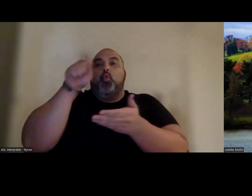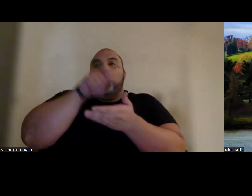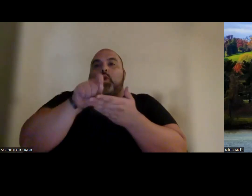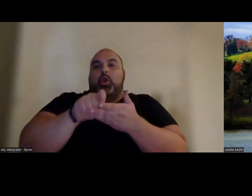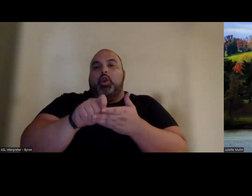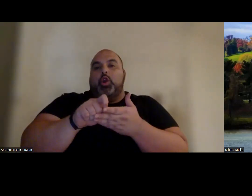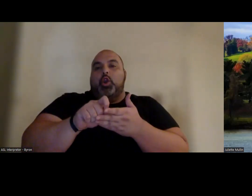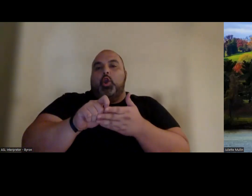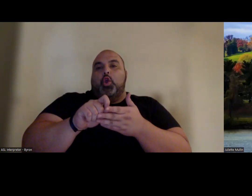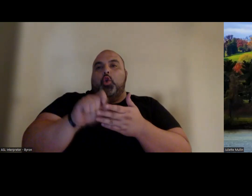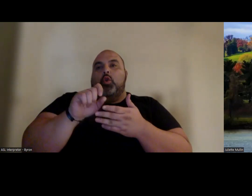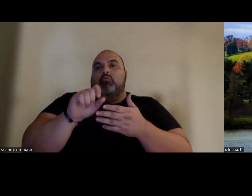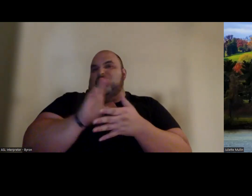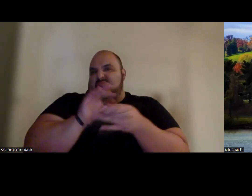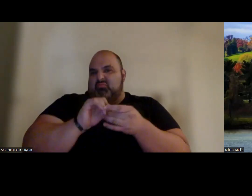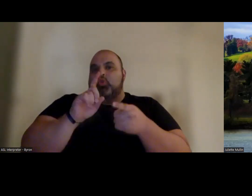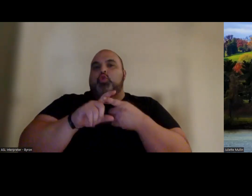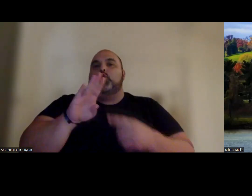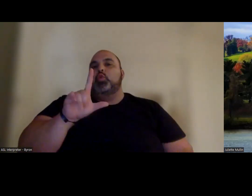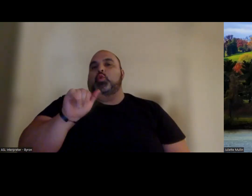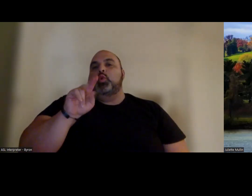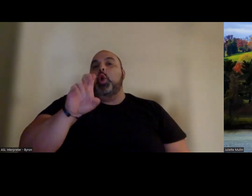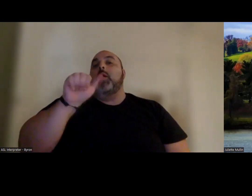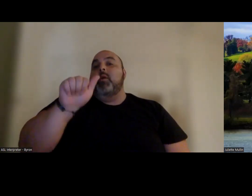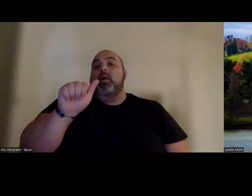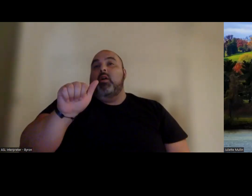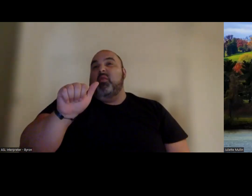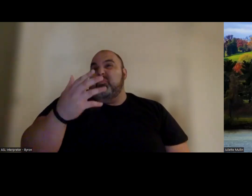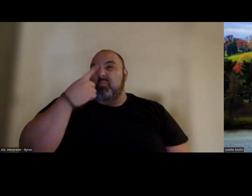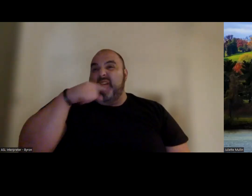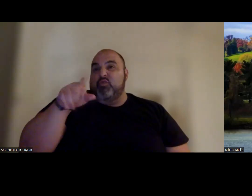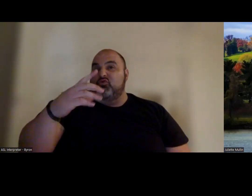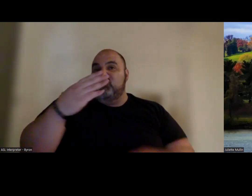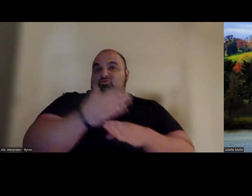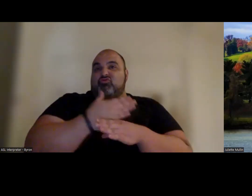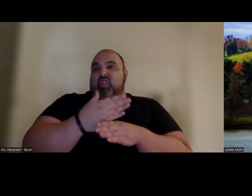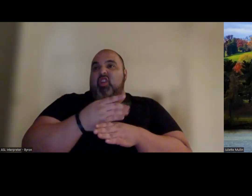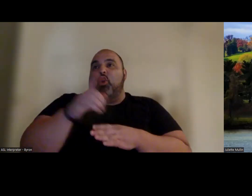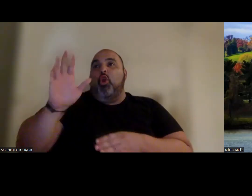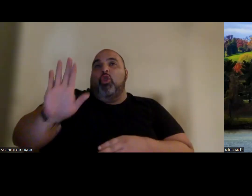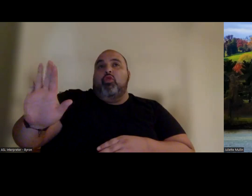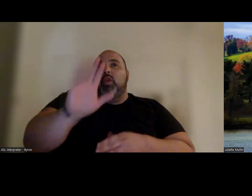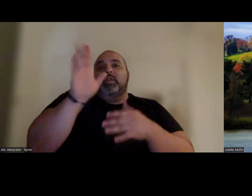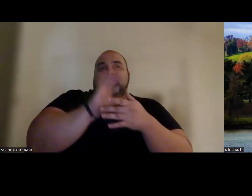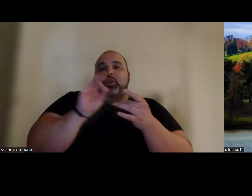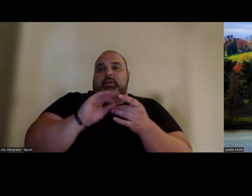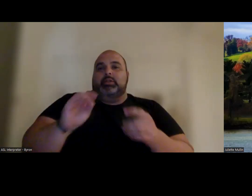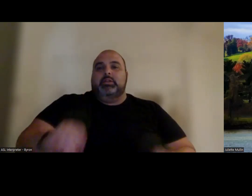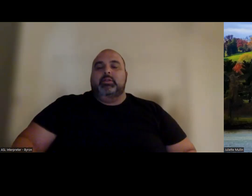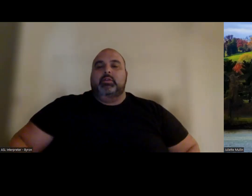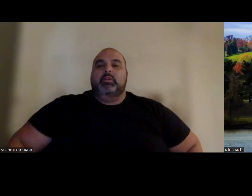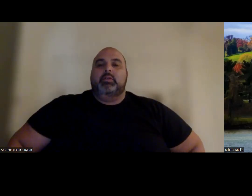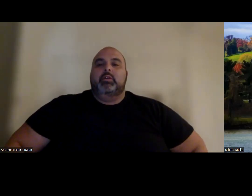to Blanca. So Blanca, I would love it if you could share their experience on their behalf.